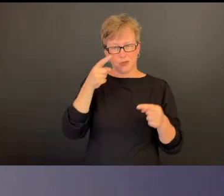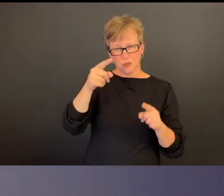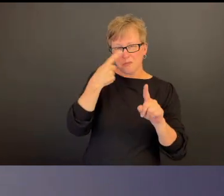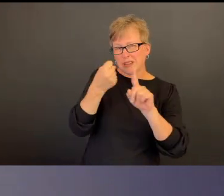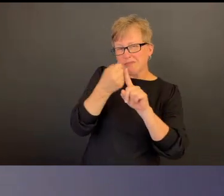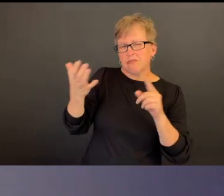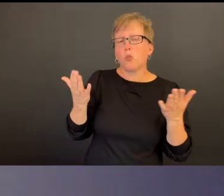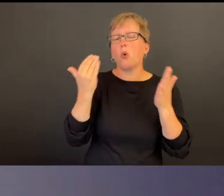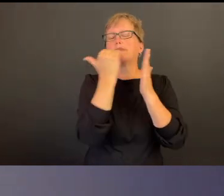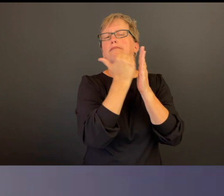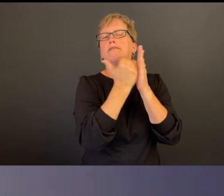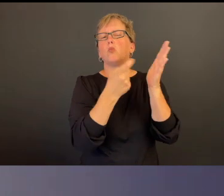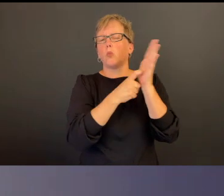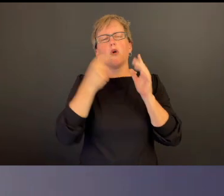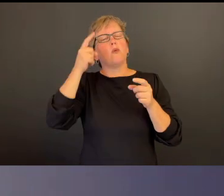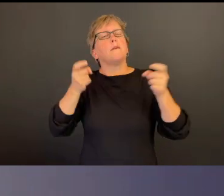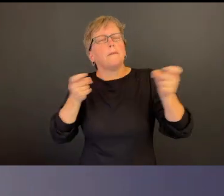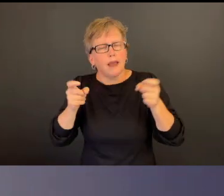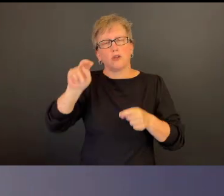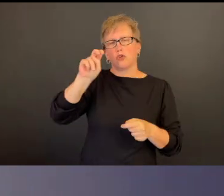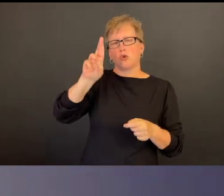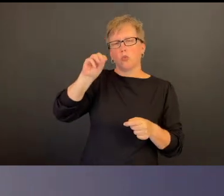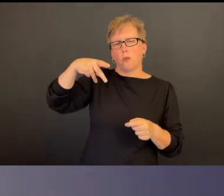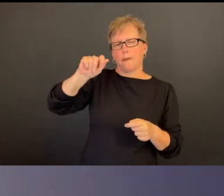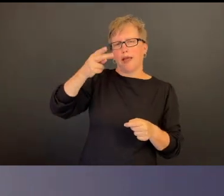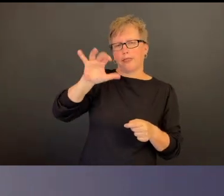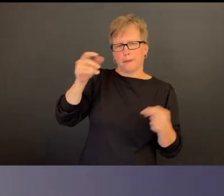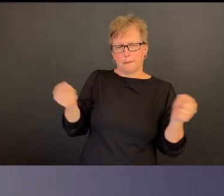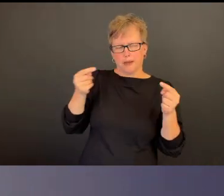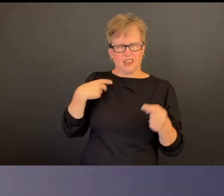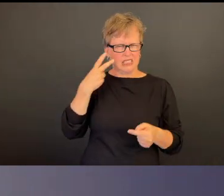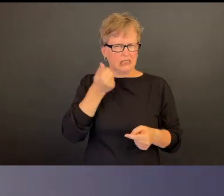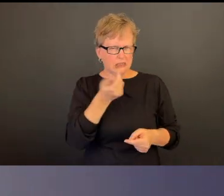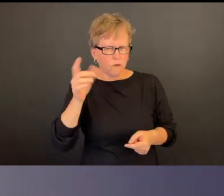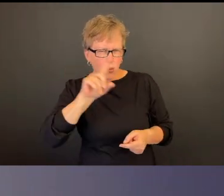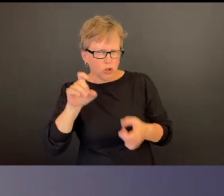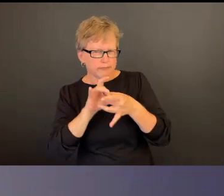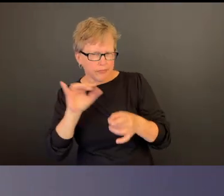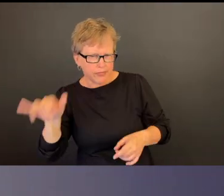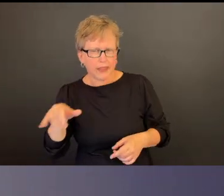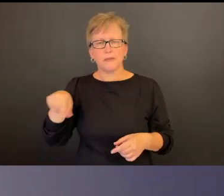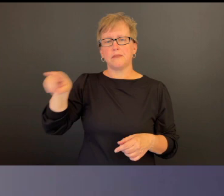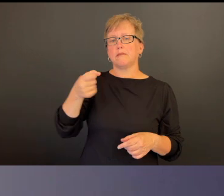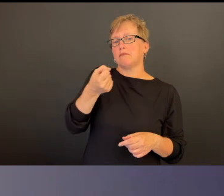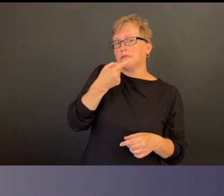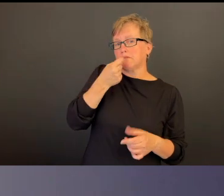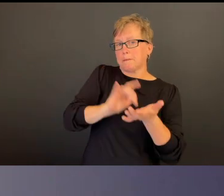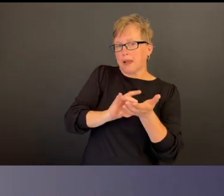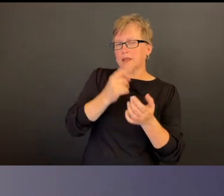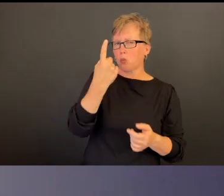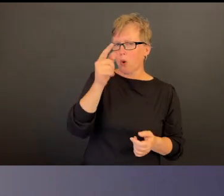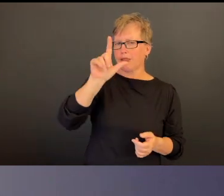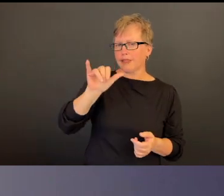treating neuropathic pain? Because a lot of people, there's been several questions. They're all